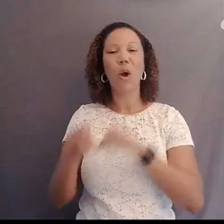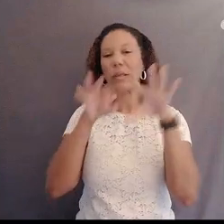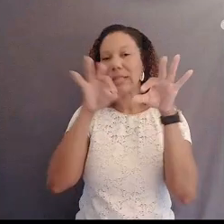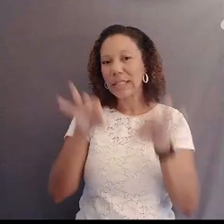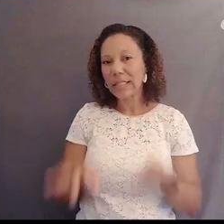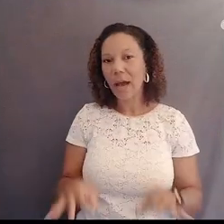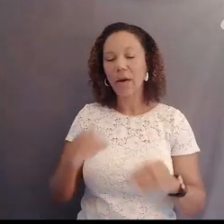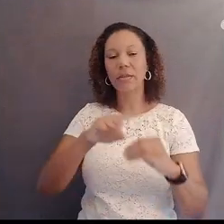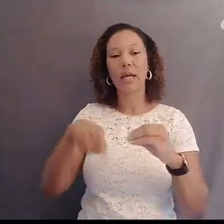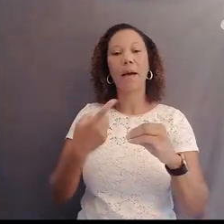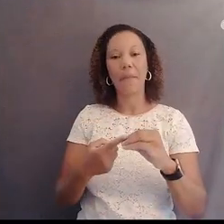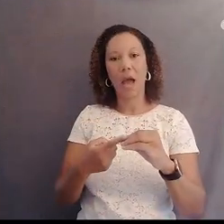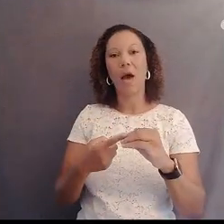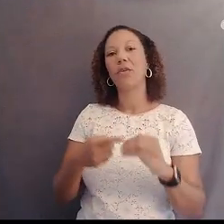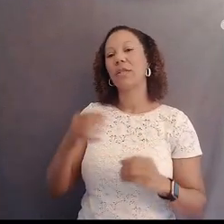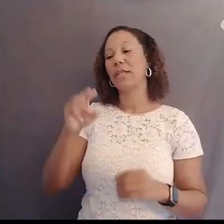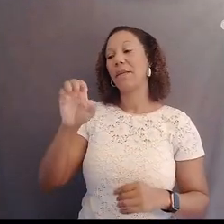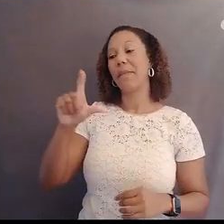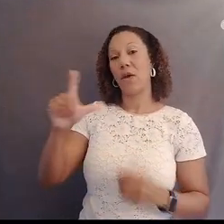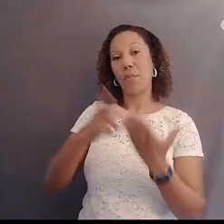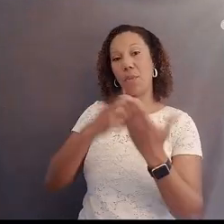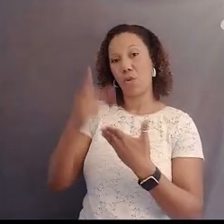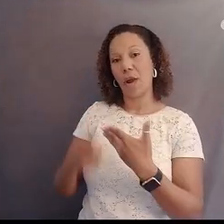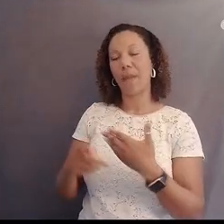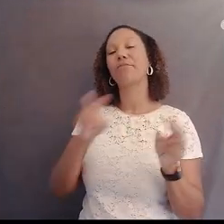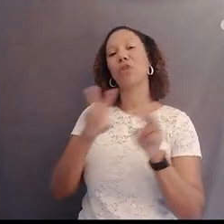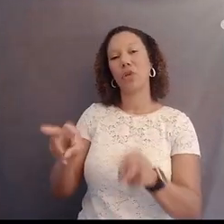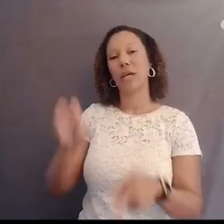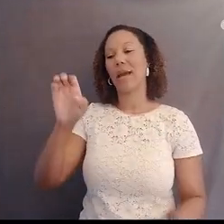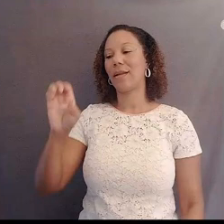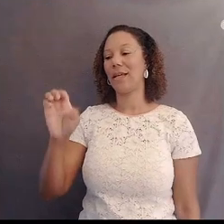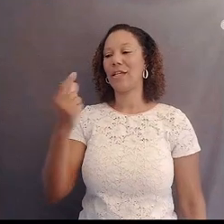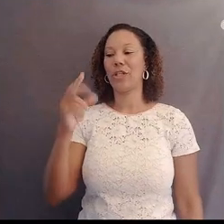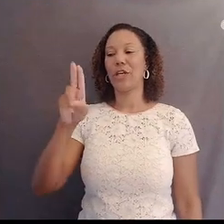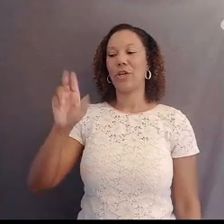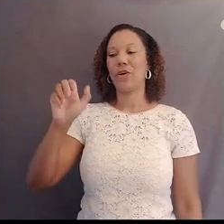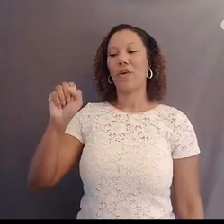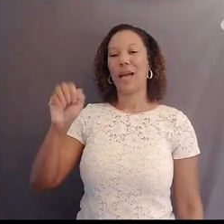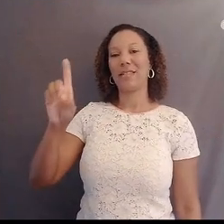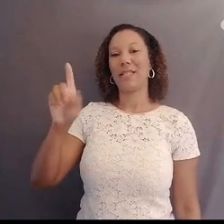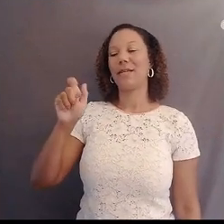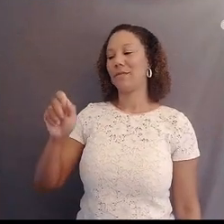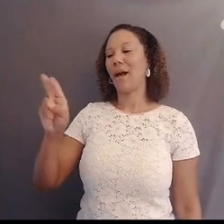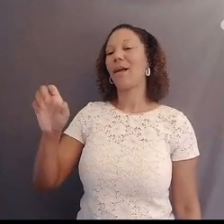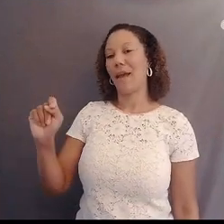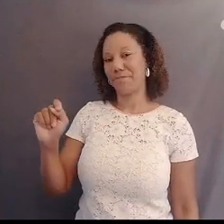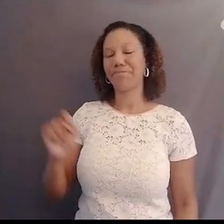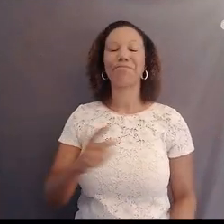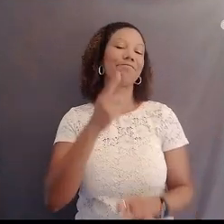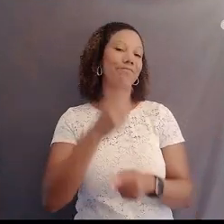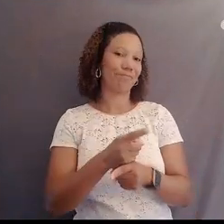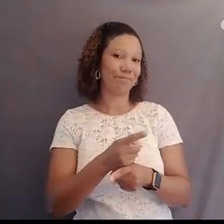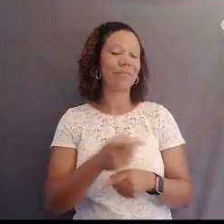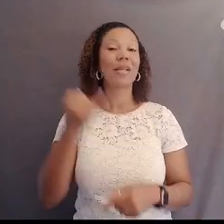regarding the curbside meal program, visit egusd.net. That's right. So now, parents interested in